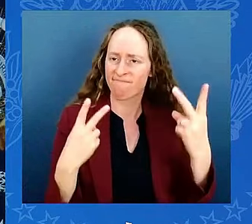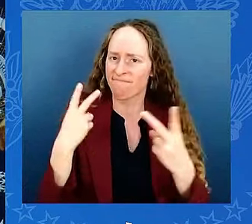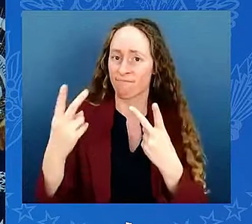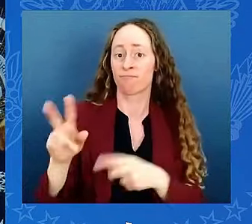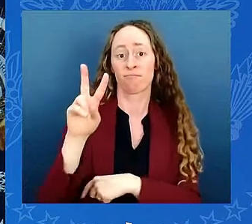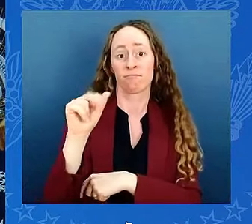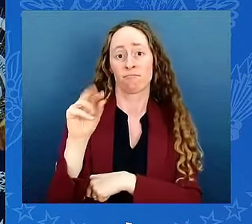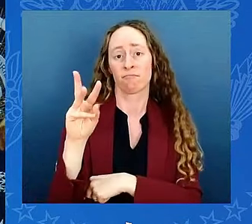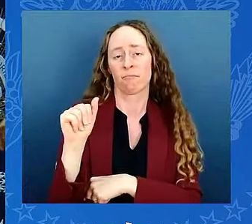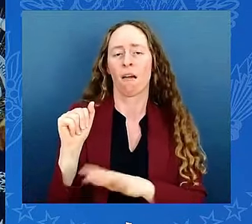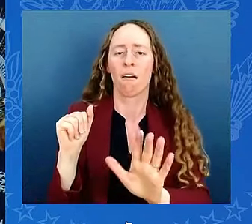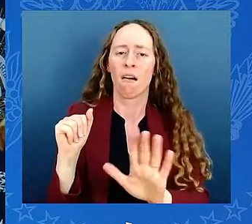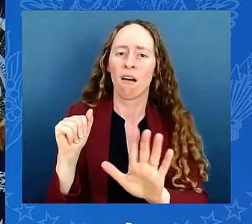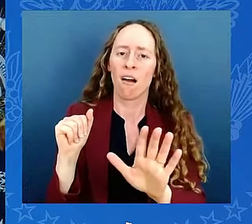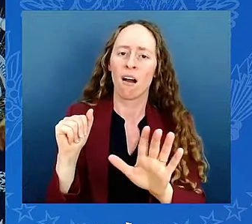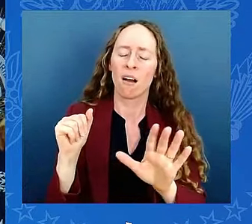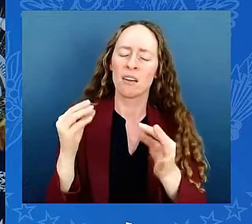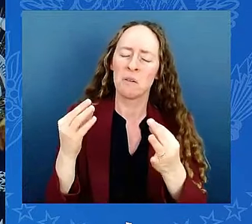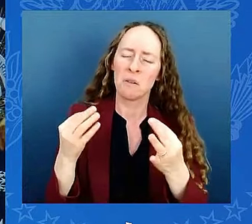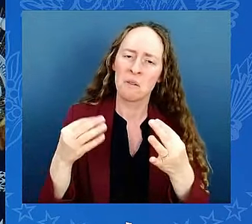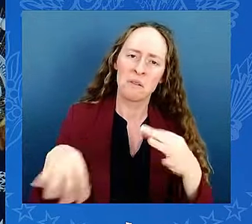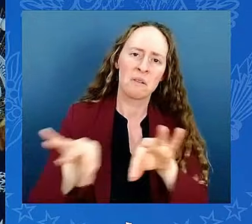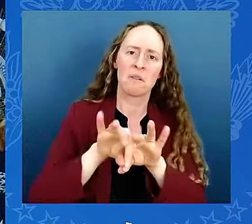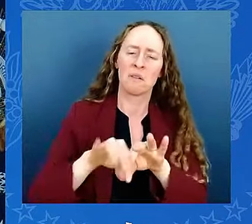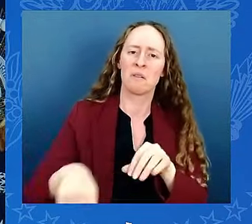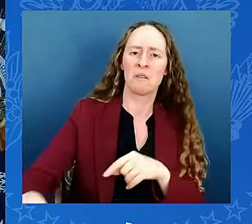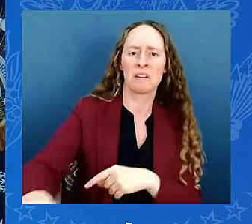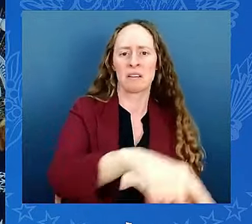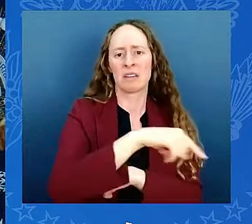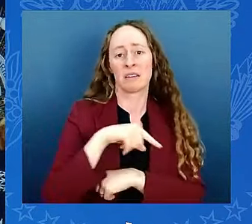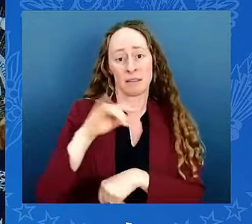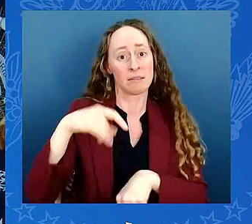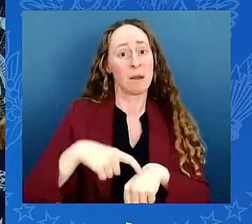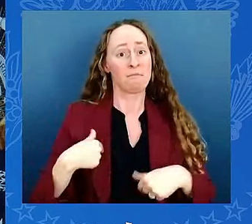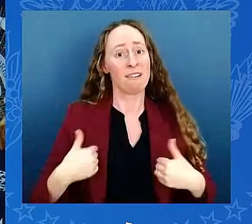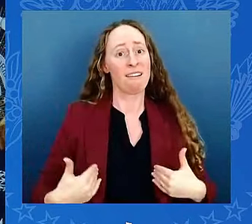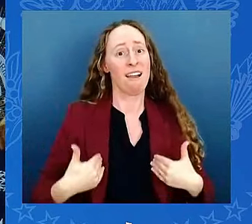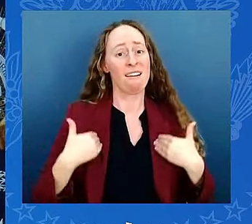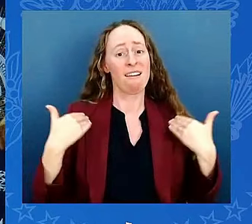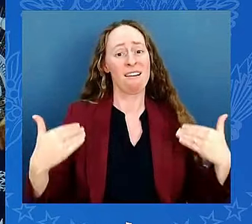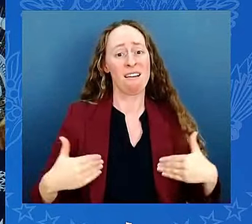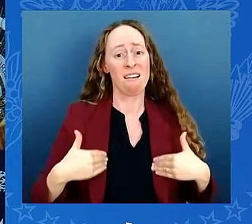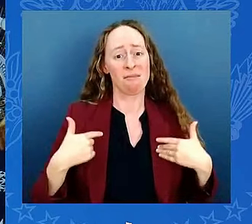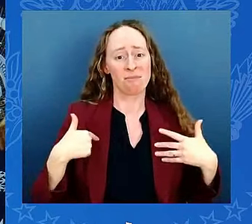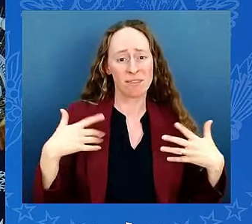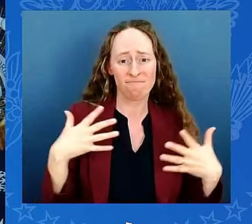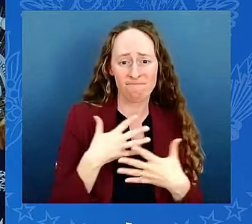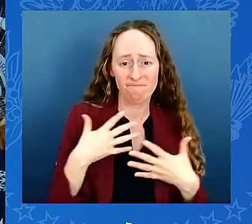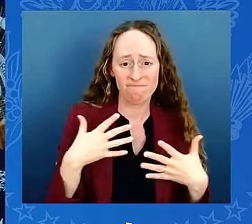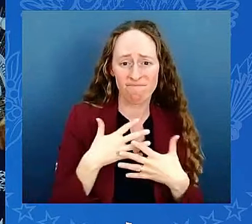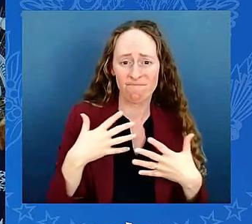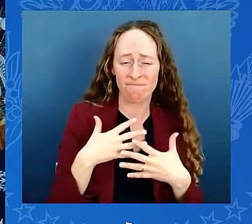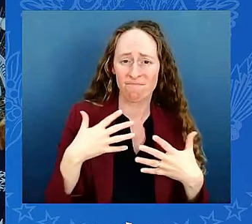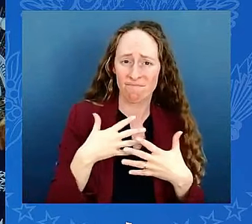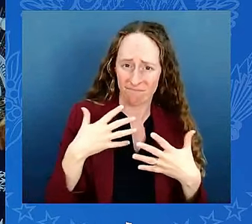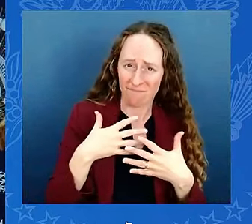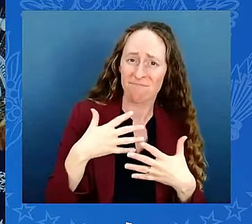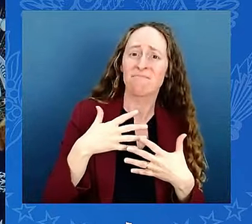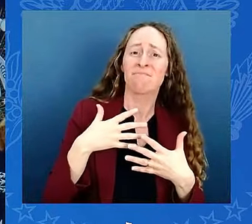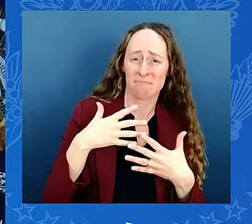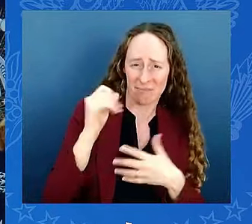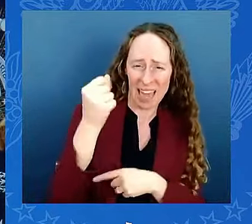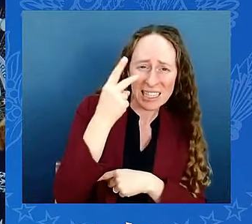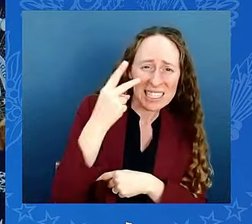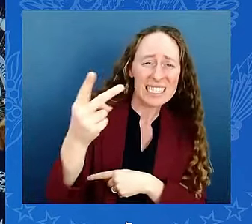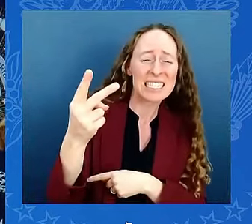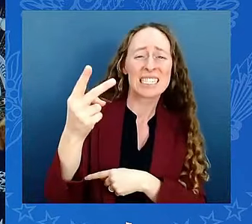hiding under my blankets in my bedroom, listening to the sounds of my mom being physically assaulted by my dad. I remember walking